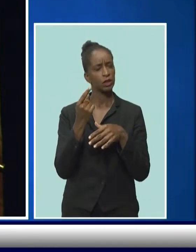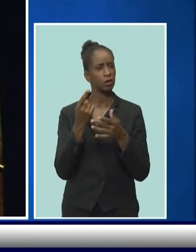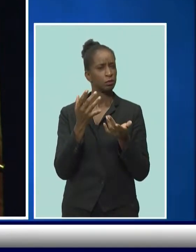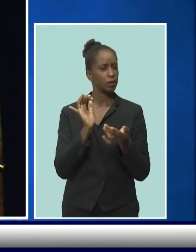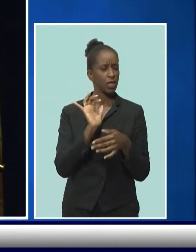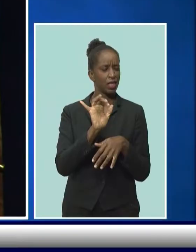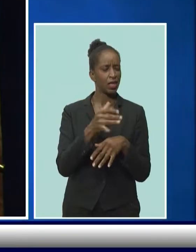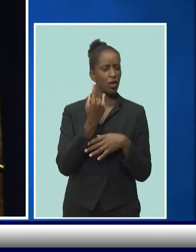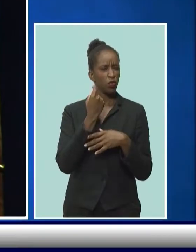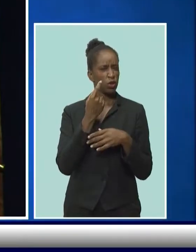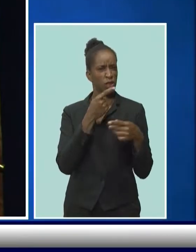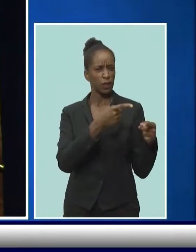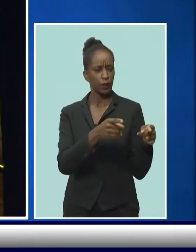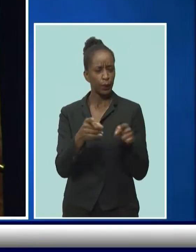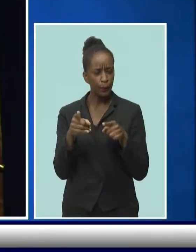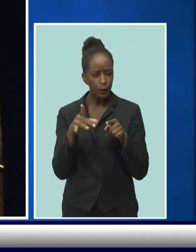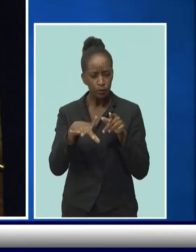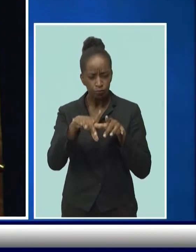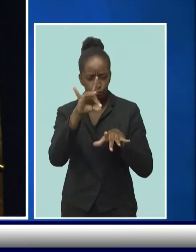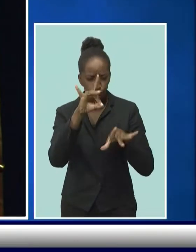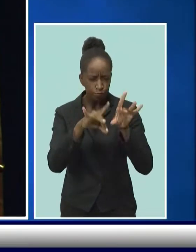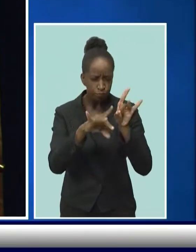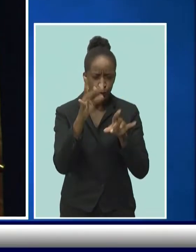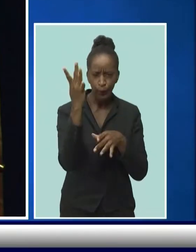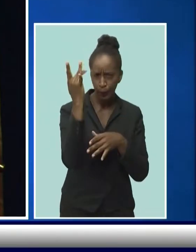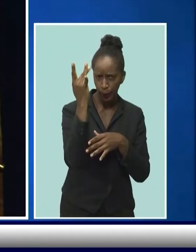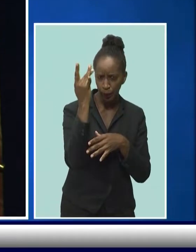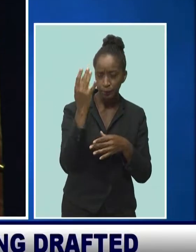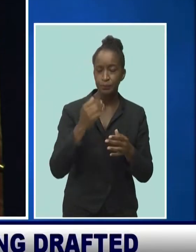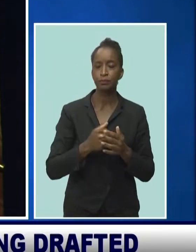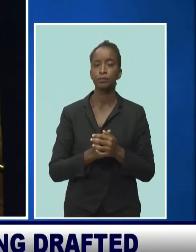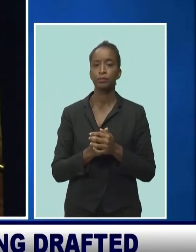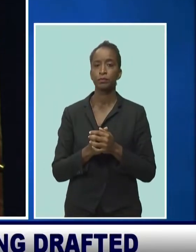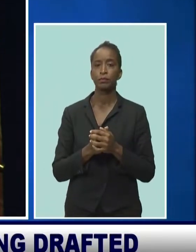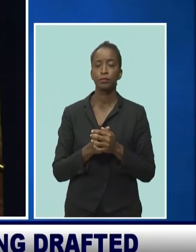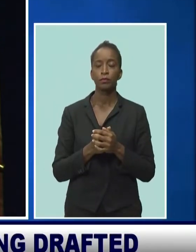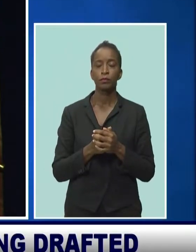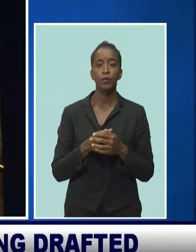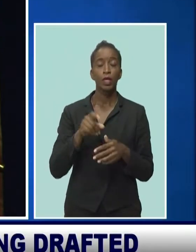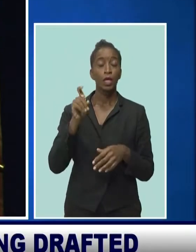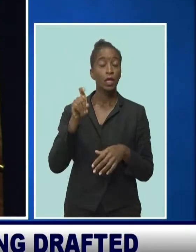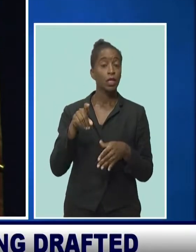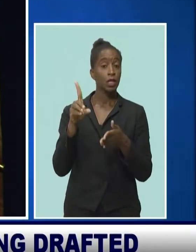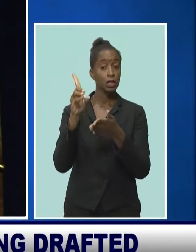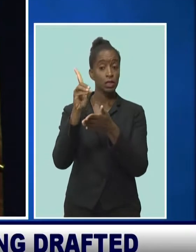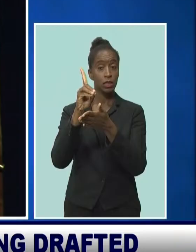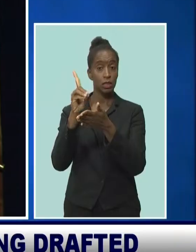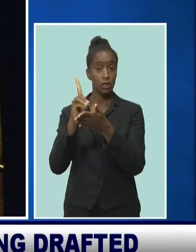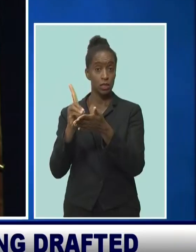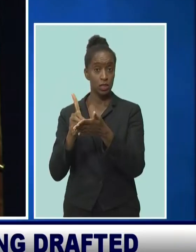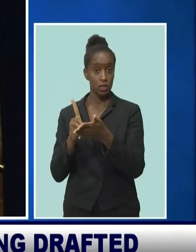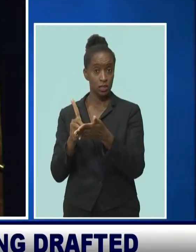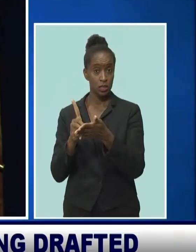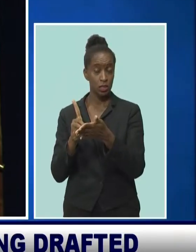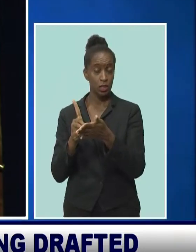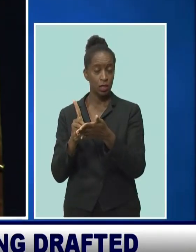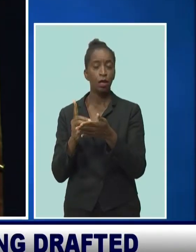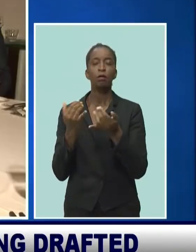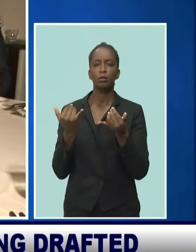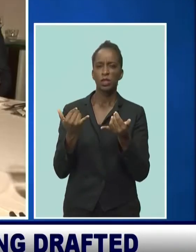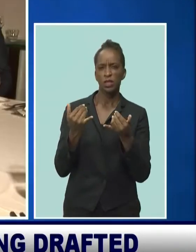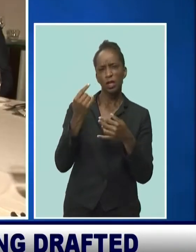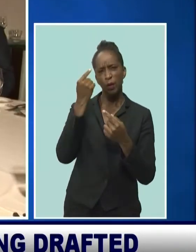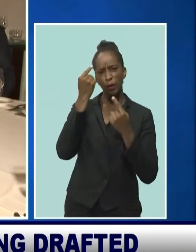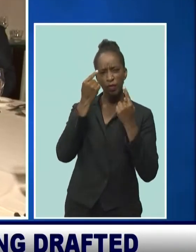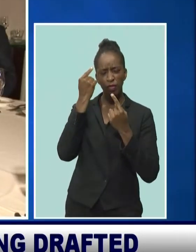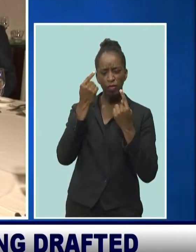The scope of work also called for an assessment of the design, impact, and efficacy of the current policies,